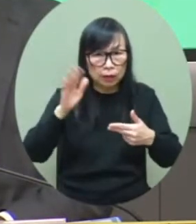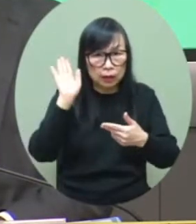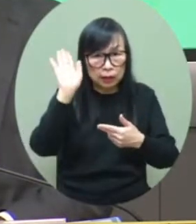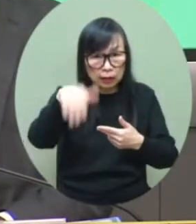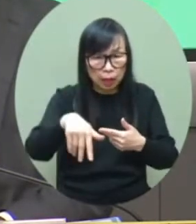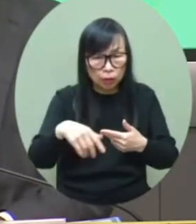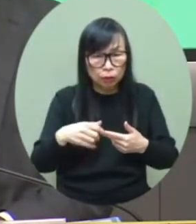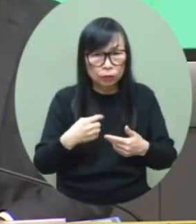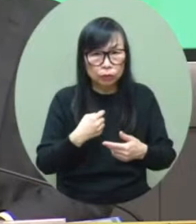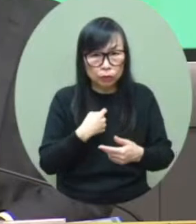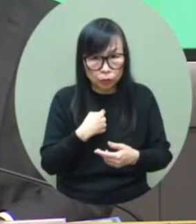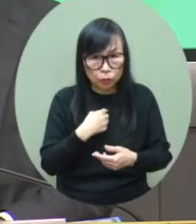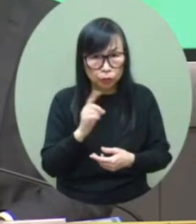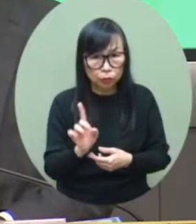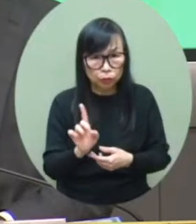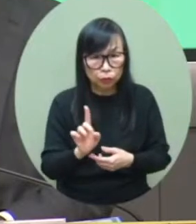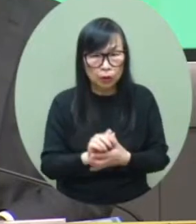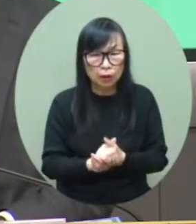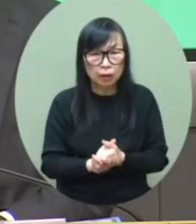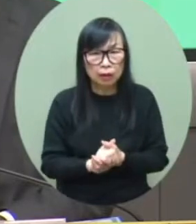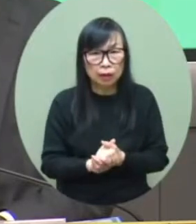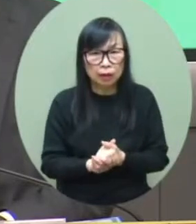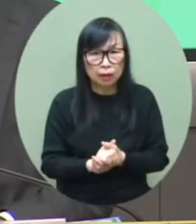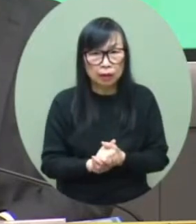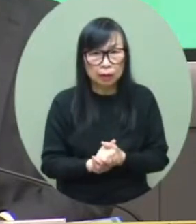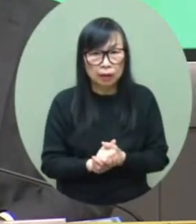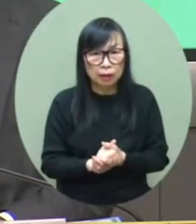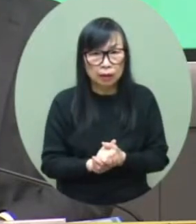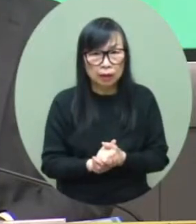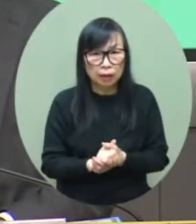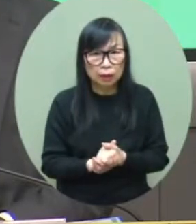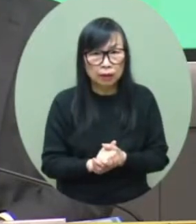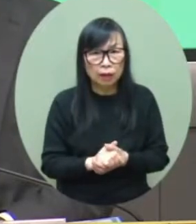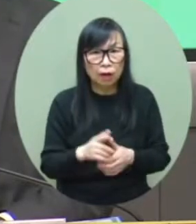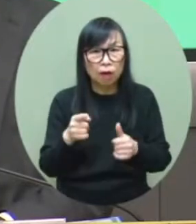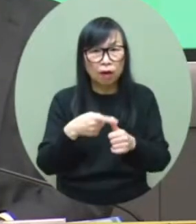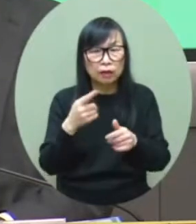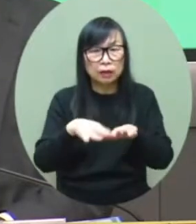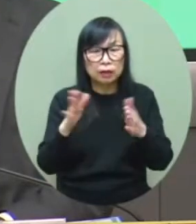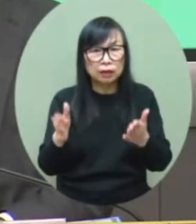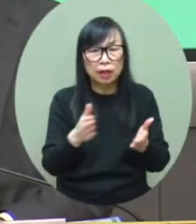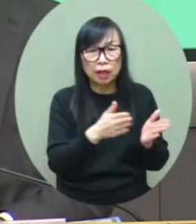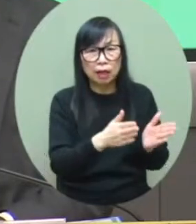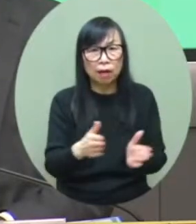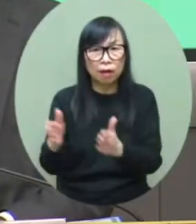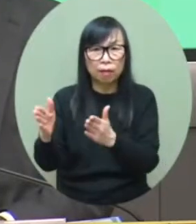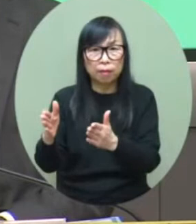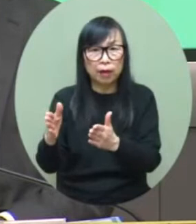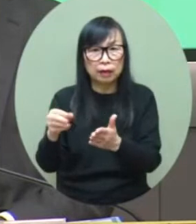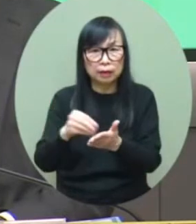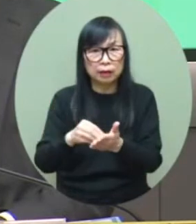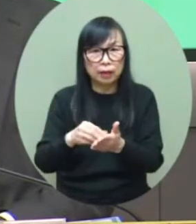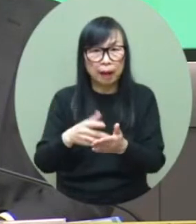to consider fully the urgent needs after resumption of travel.